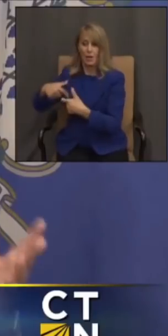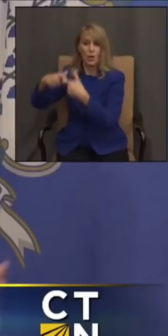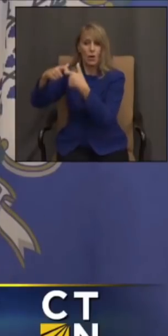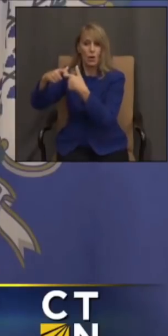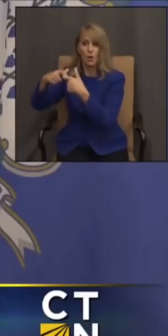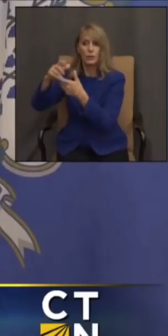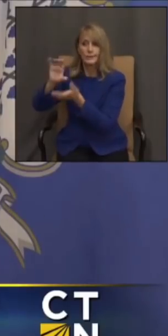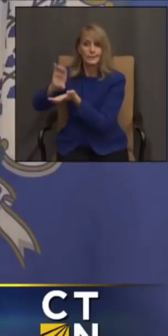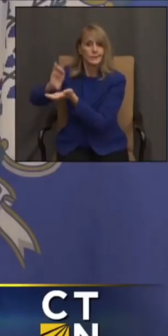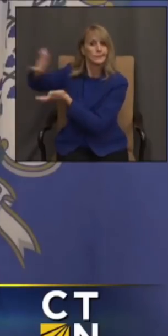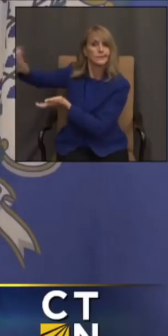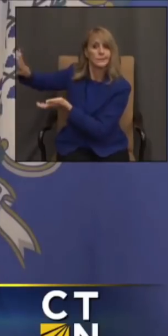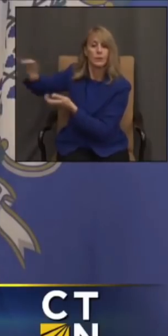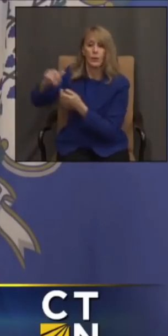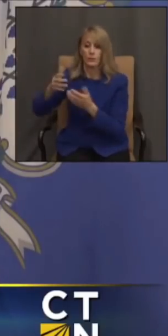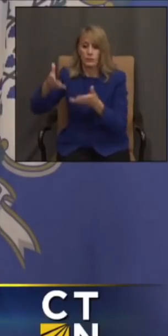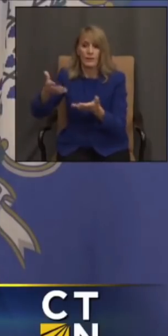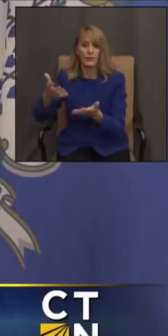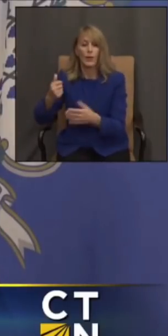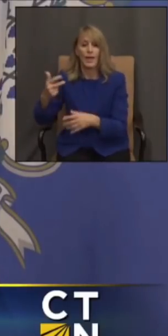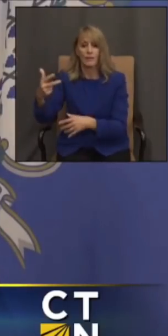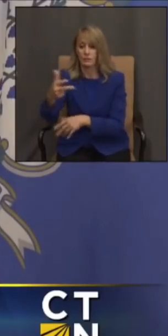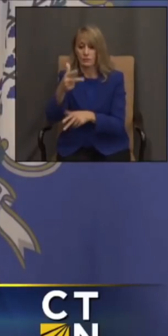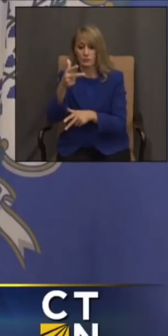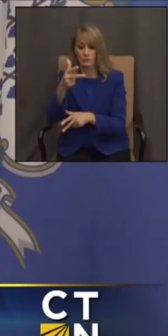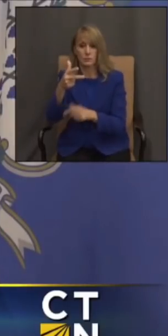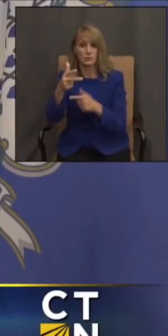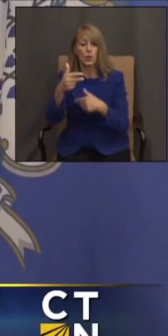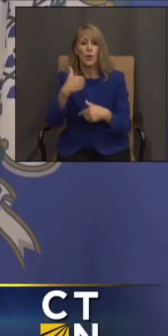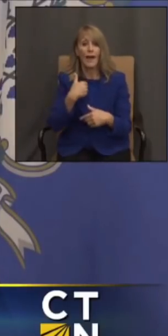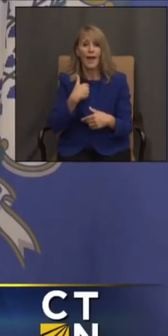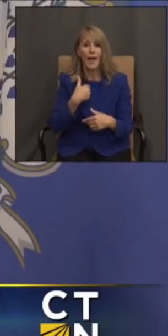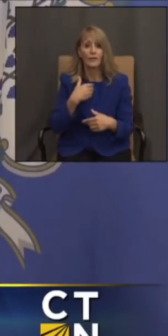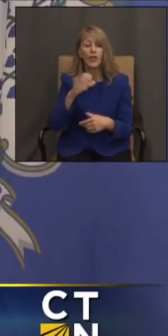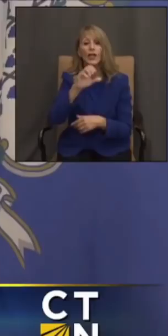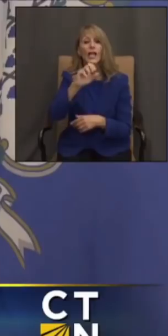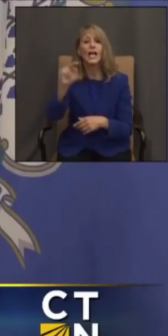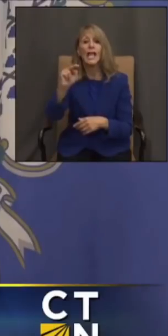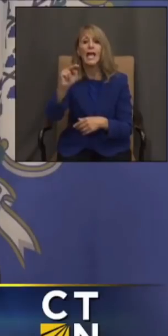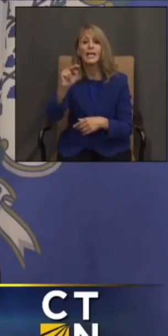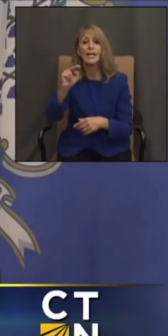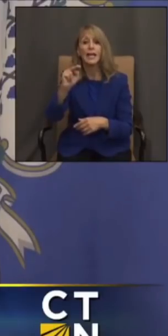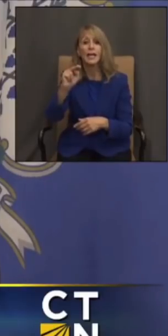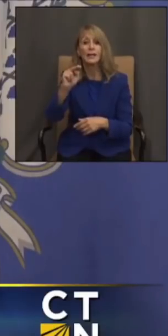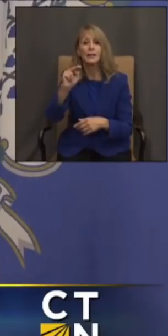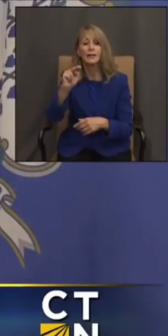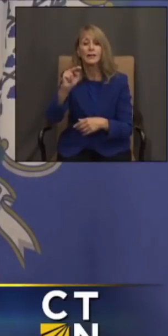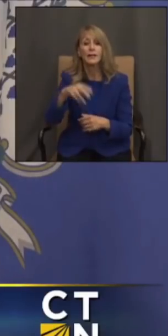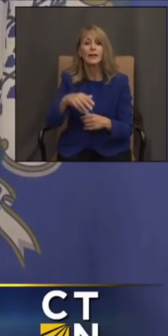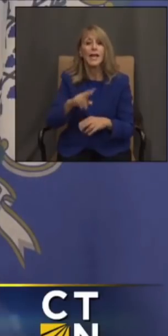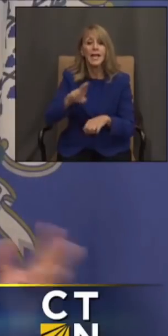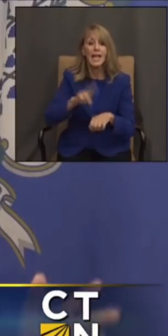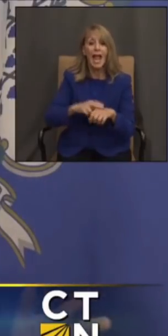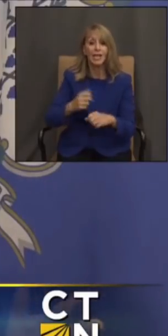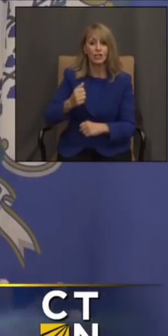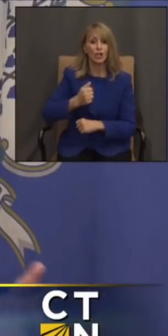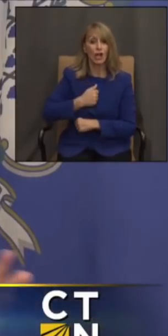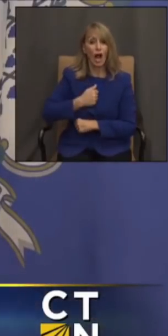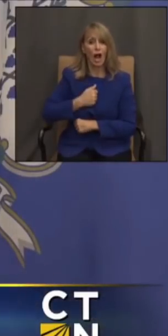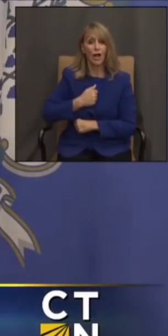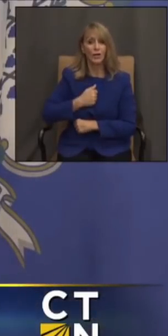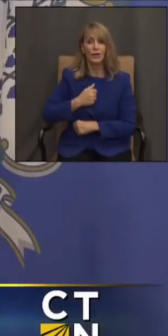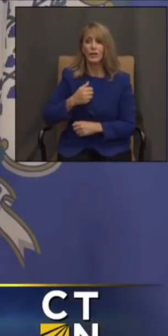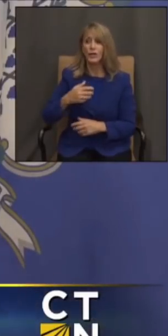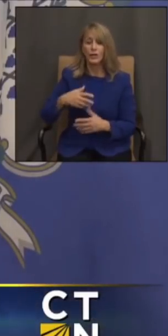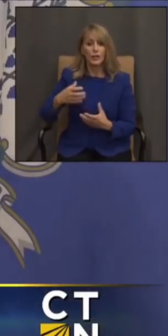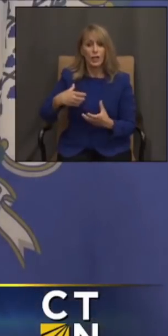mobile vans. And we had our amazing Connecticut National Guard back and forth across the state, getting the J&J